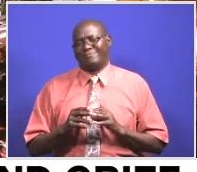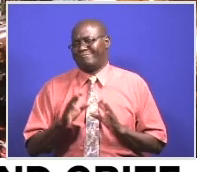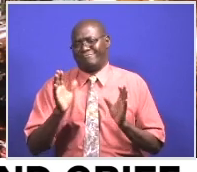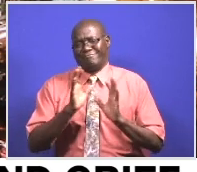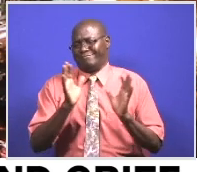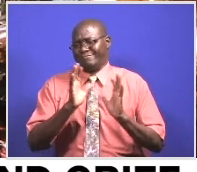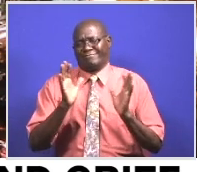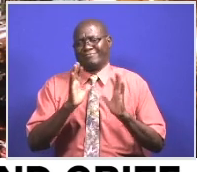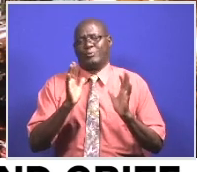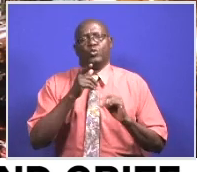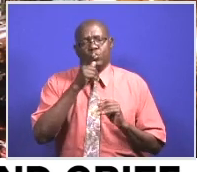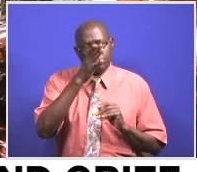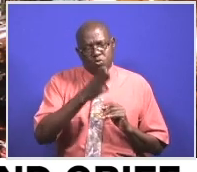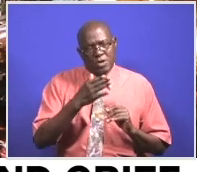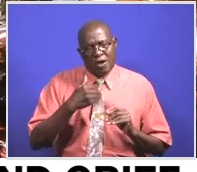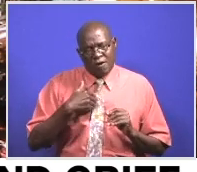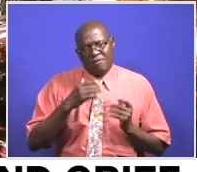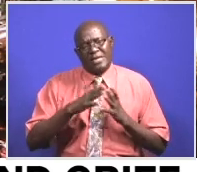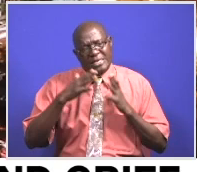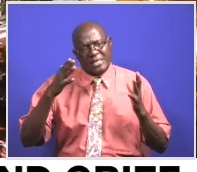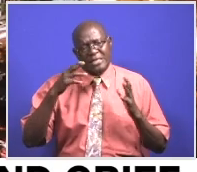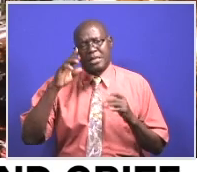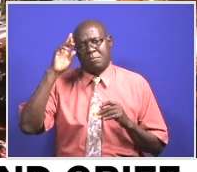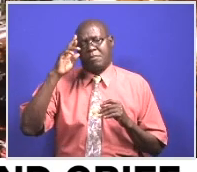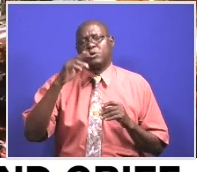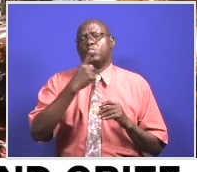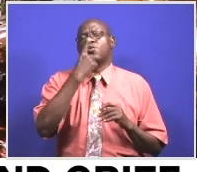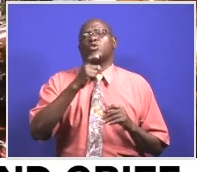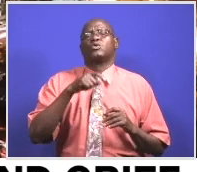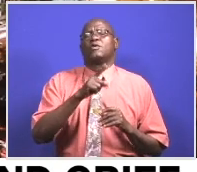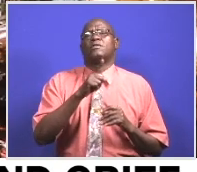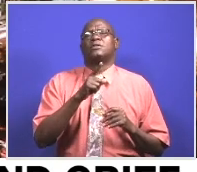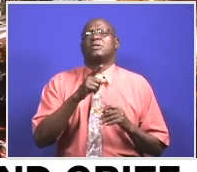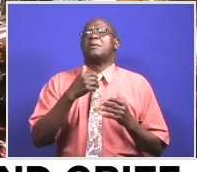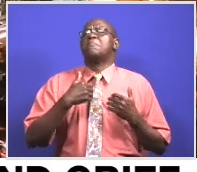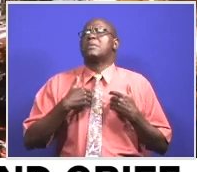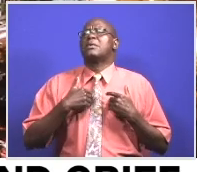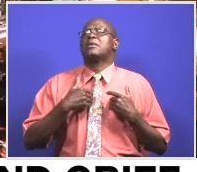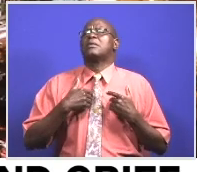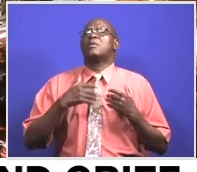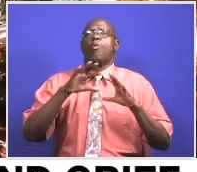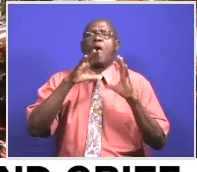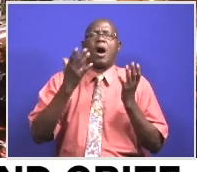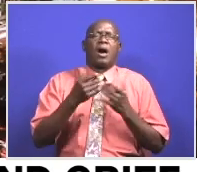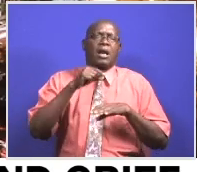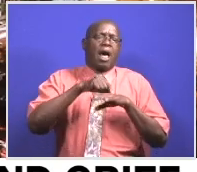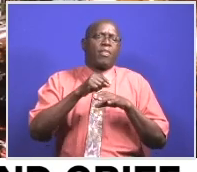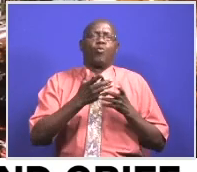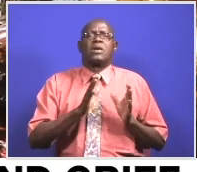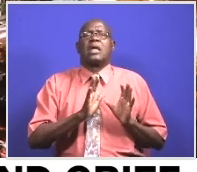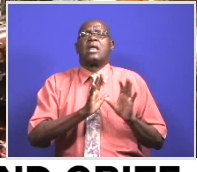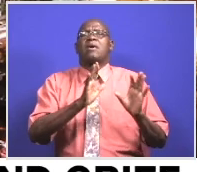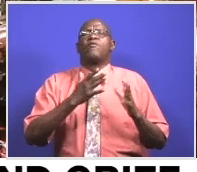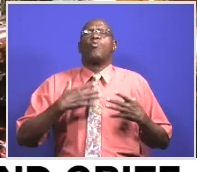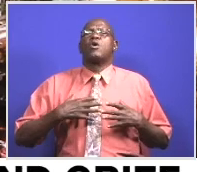great purpose. Ask yourself this question, which legacy do I want to leave? What do I want people to